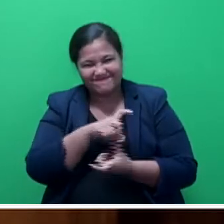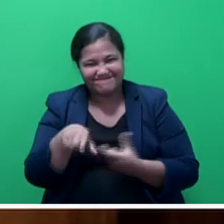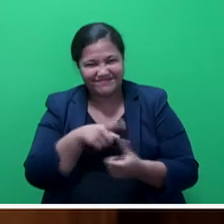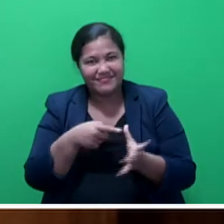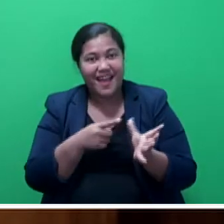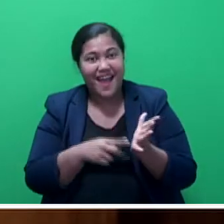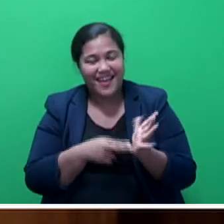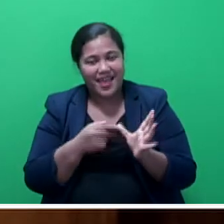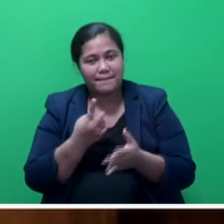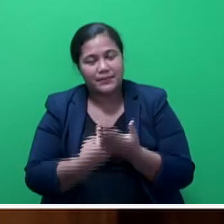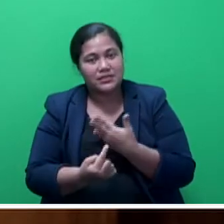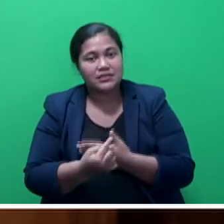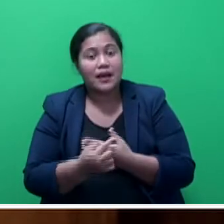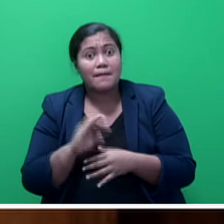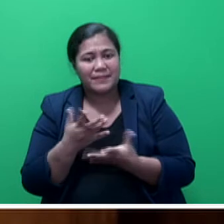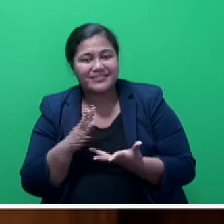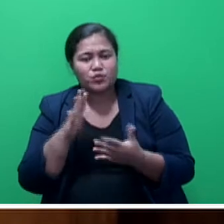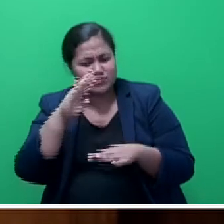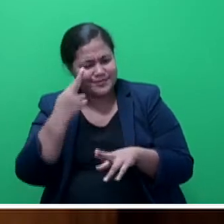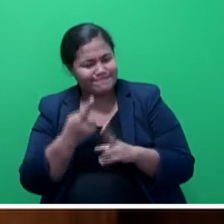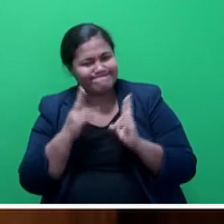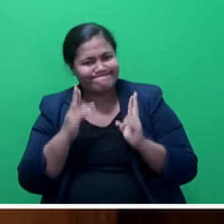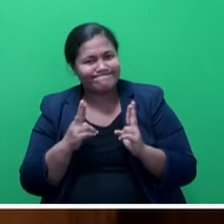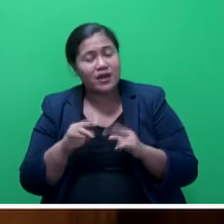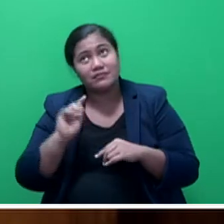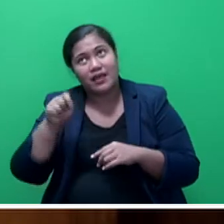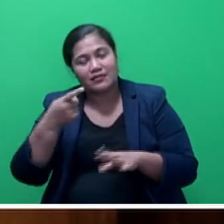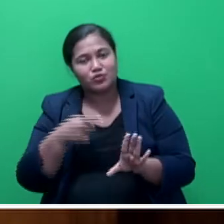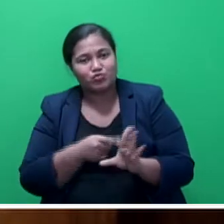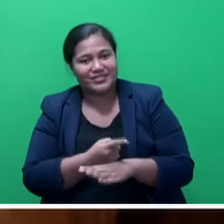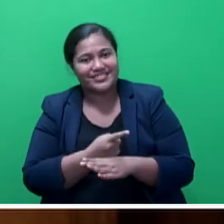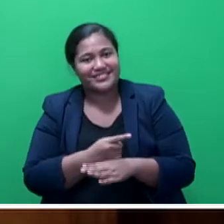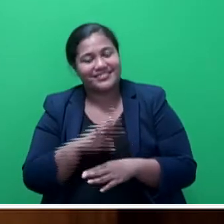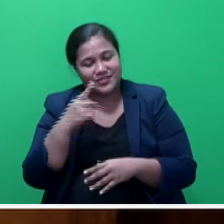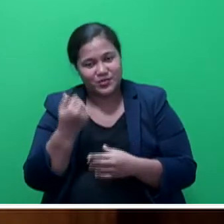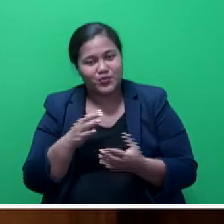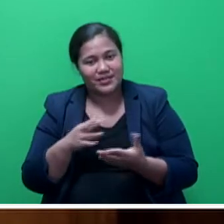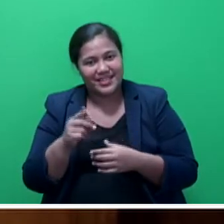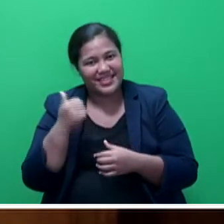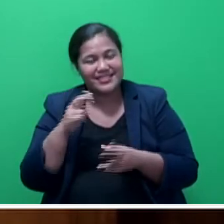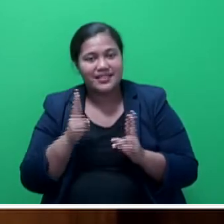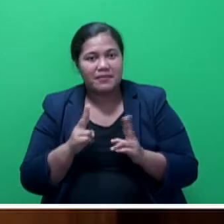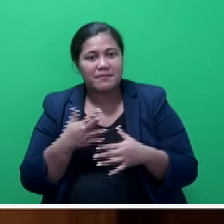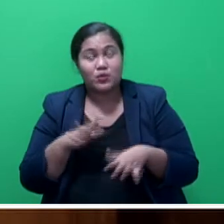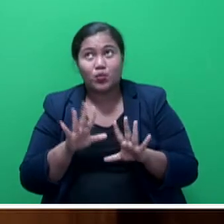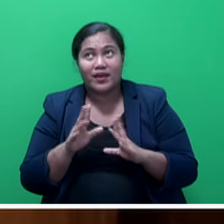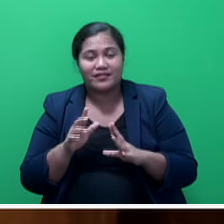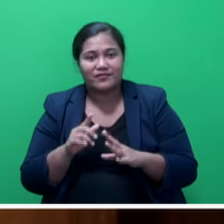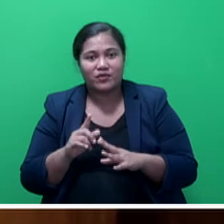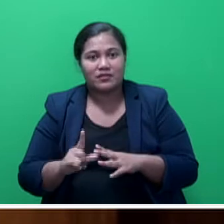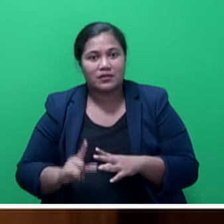and we hope to normalize things by next week, but again, that depends on the restoration of water, restoration of electricity,